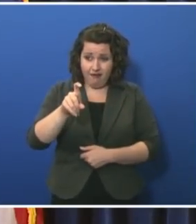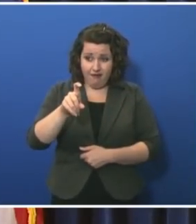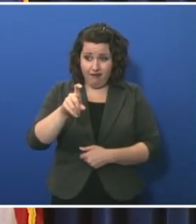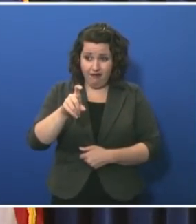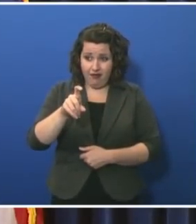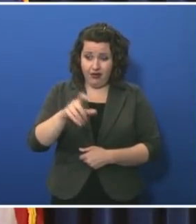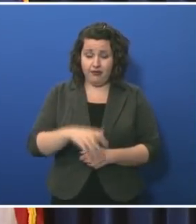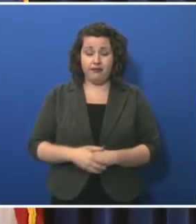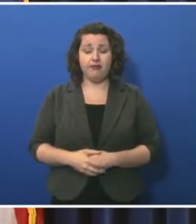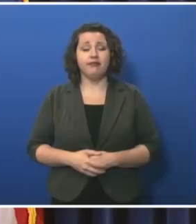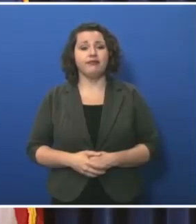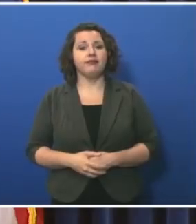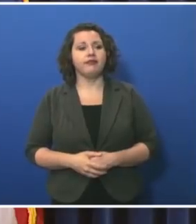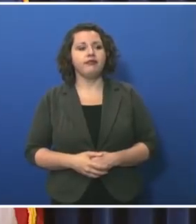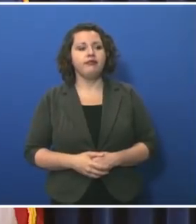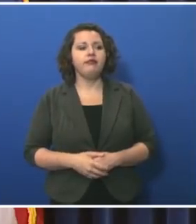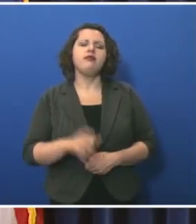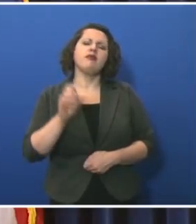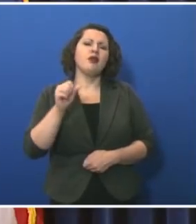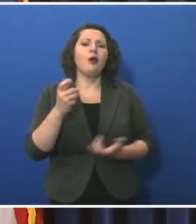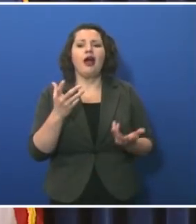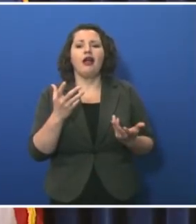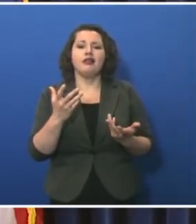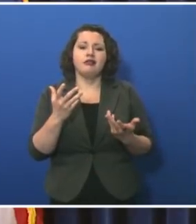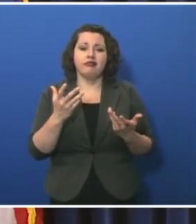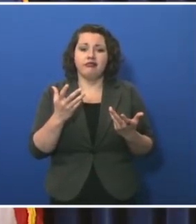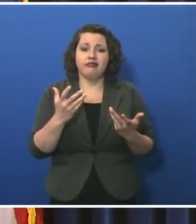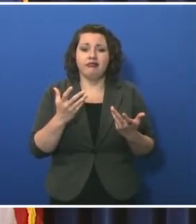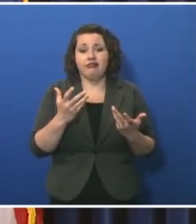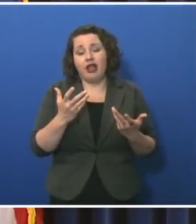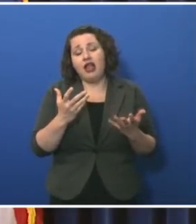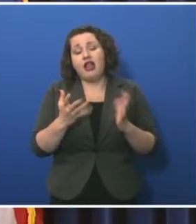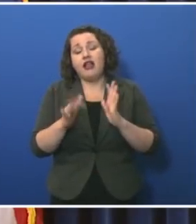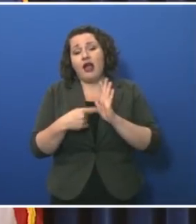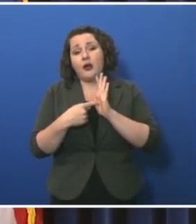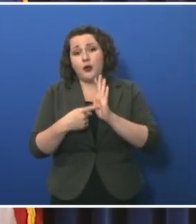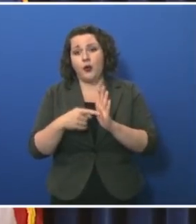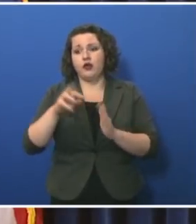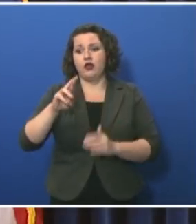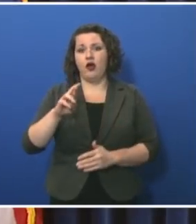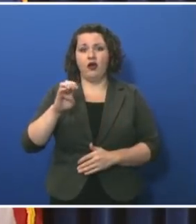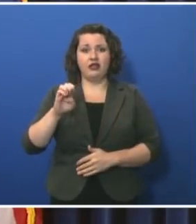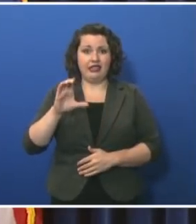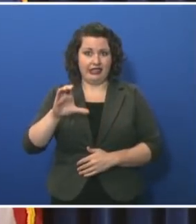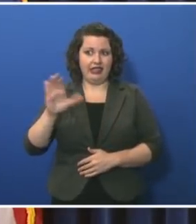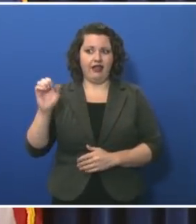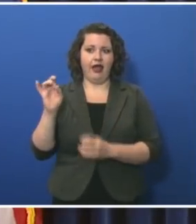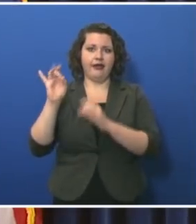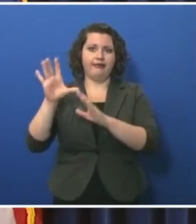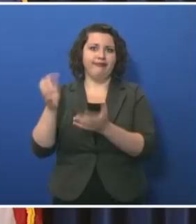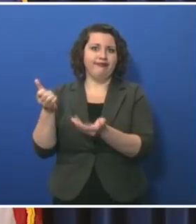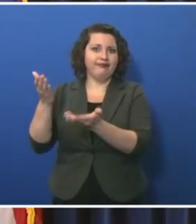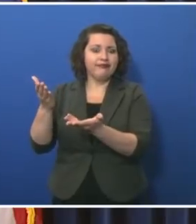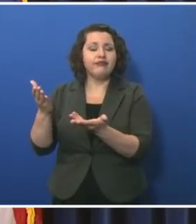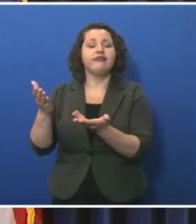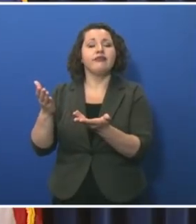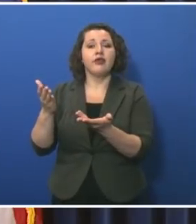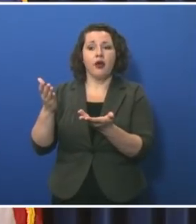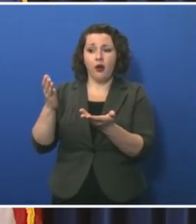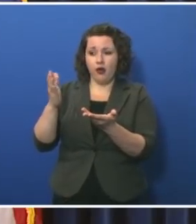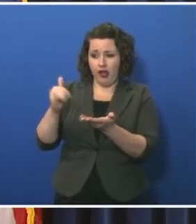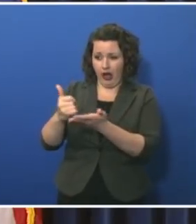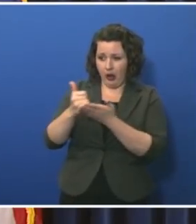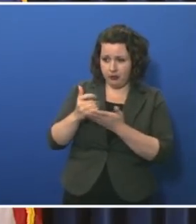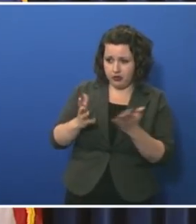in your view? Yeah. Well, unfortunately, it's reflective of what the REC put forward, so that gave us some guidance in what we needed to